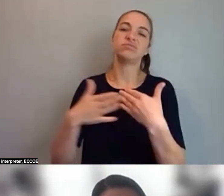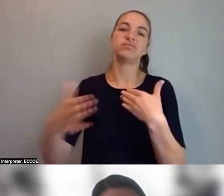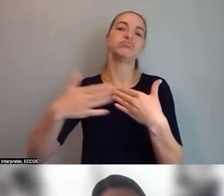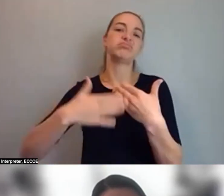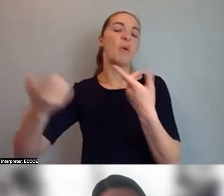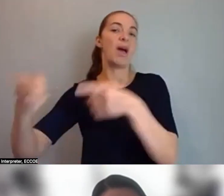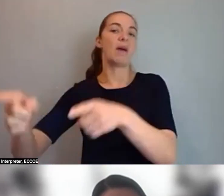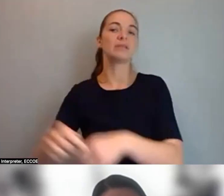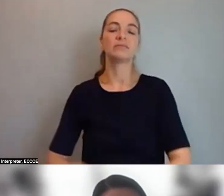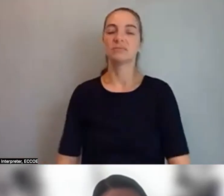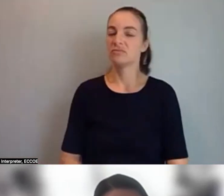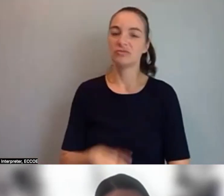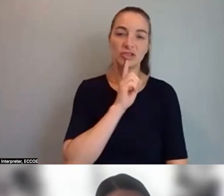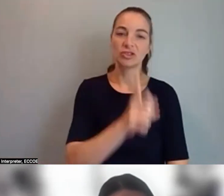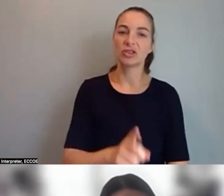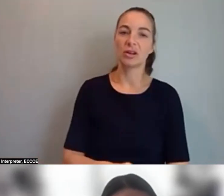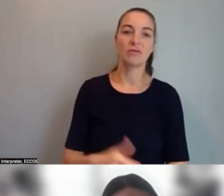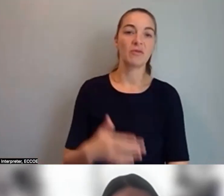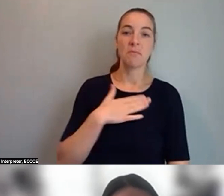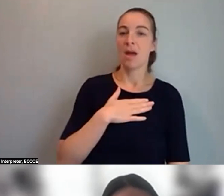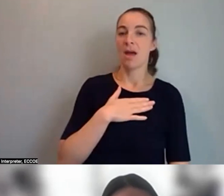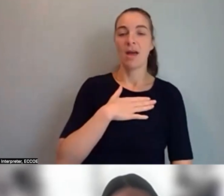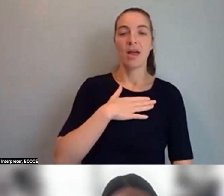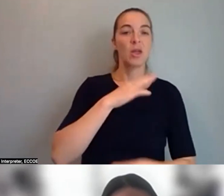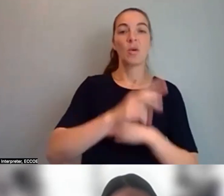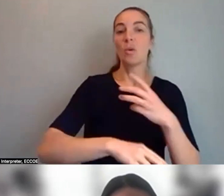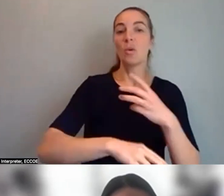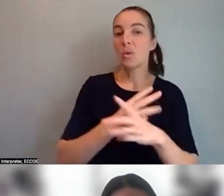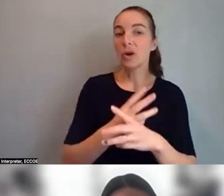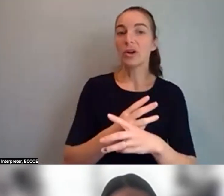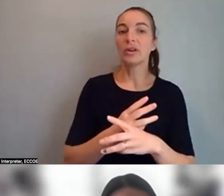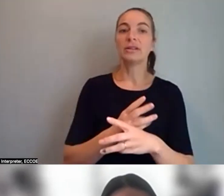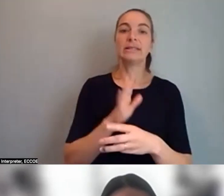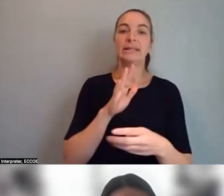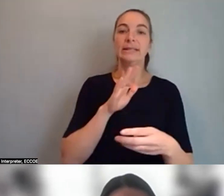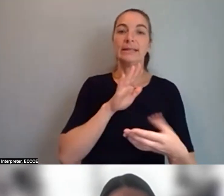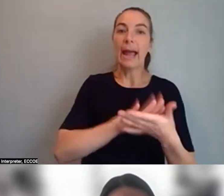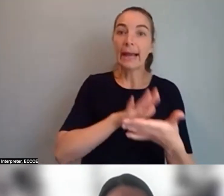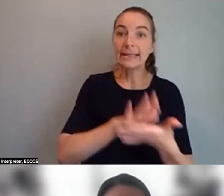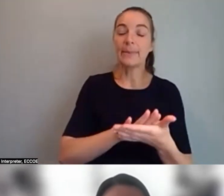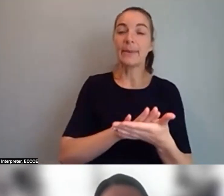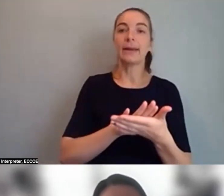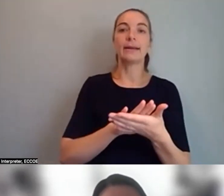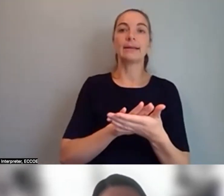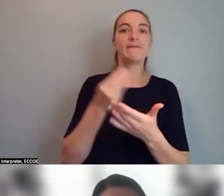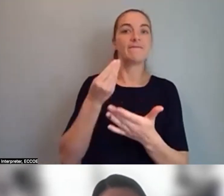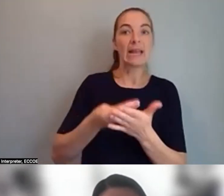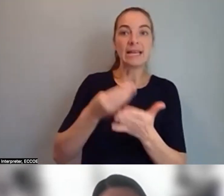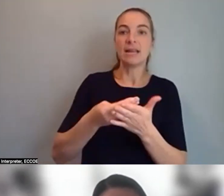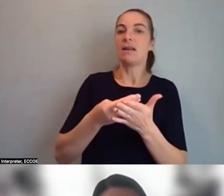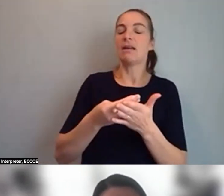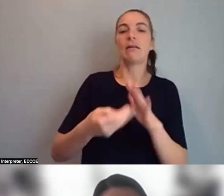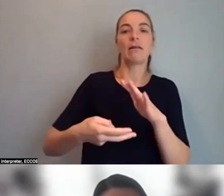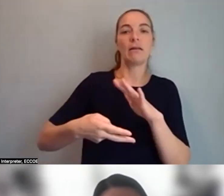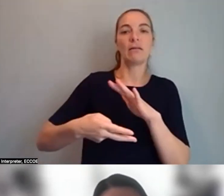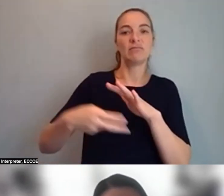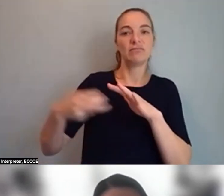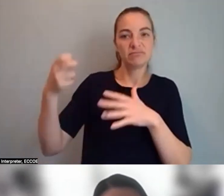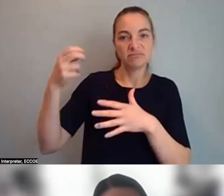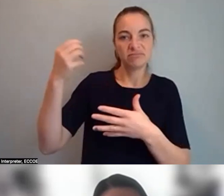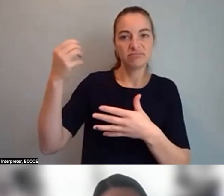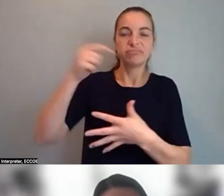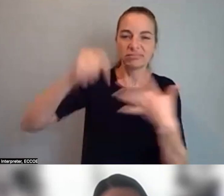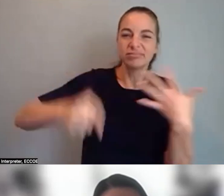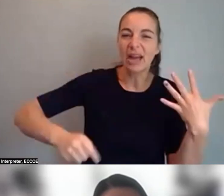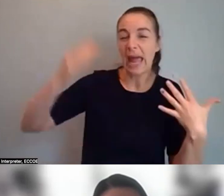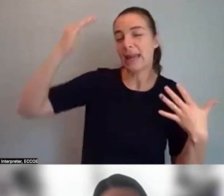terms of, like, our, my world as in academia, you know what mean? And, you know, so obviously things are not linear,